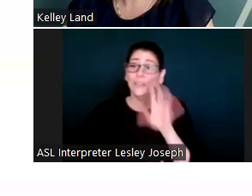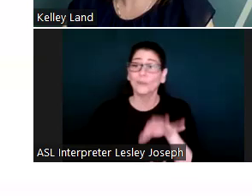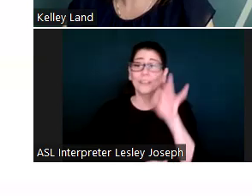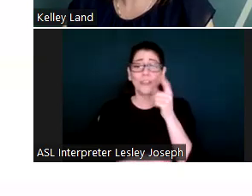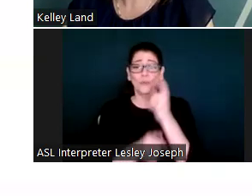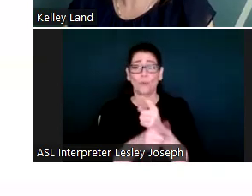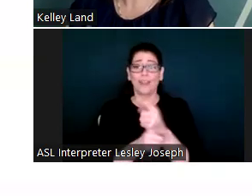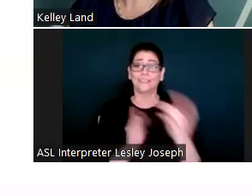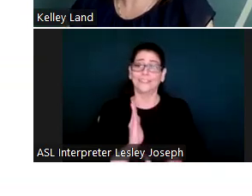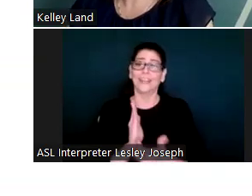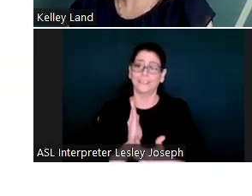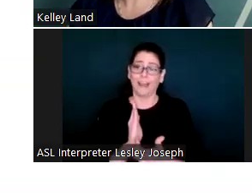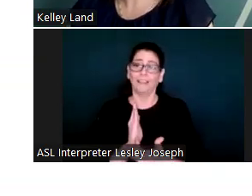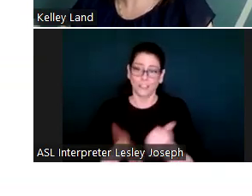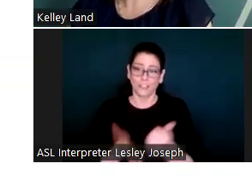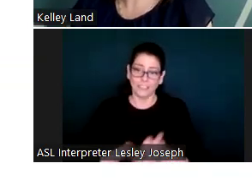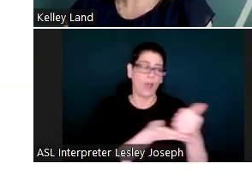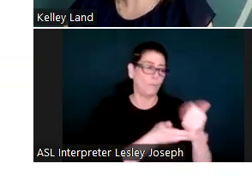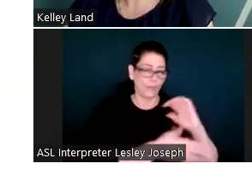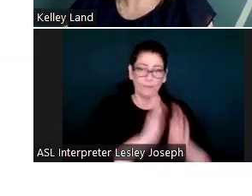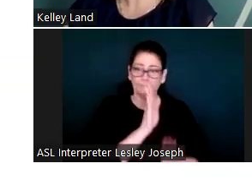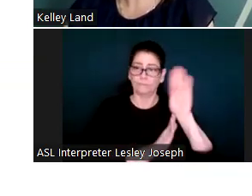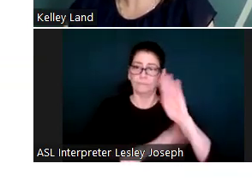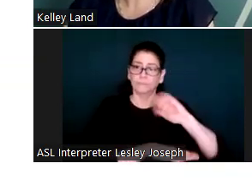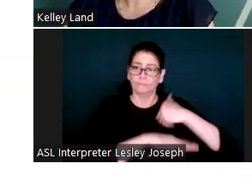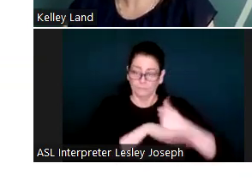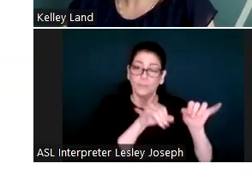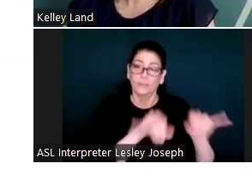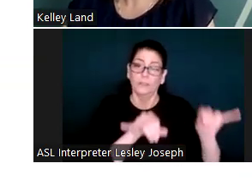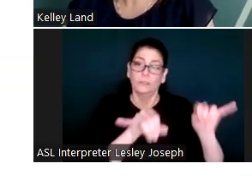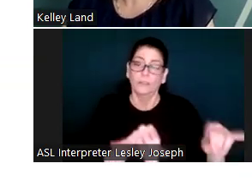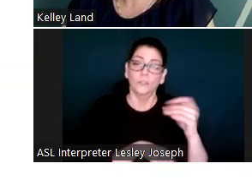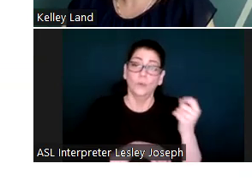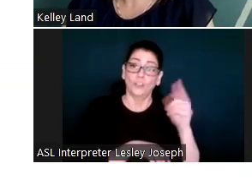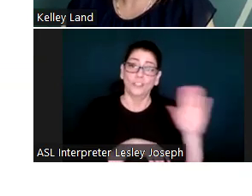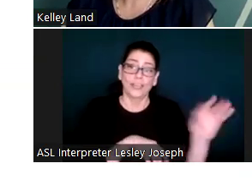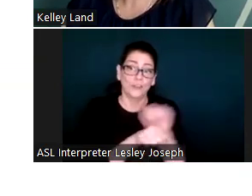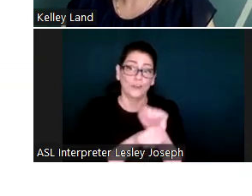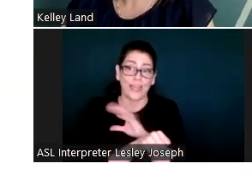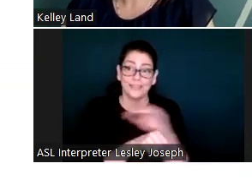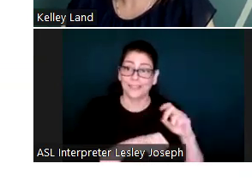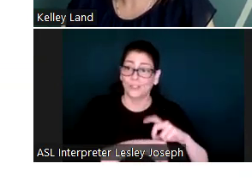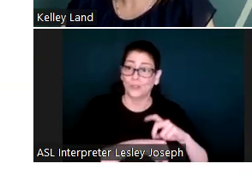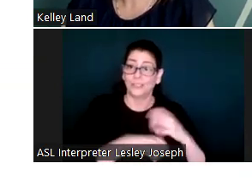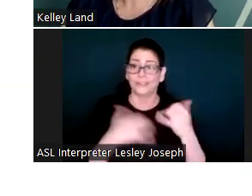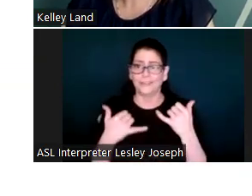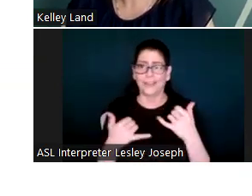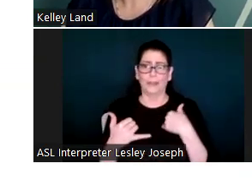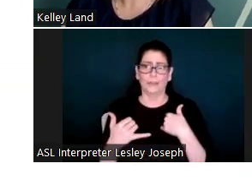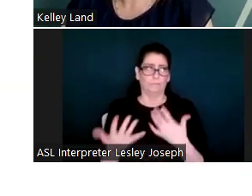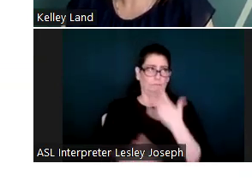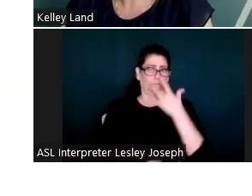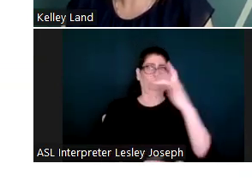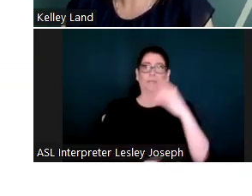to help, you know, get them on that routine and understand what their task duties are. So I think we're so blessed now to have such